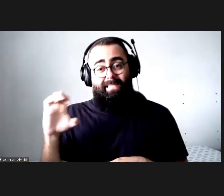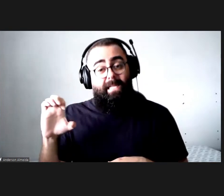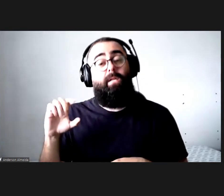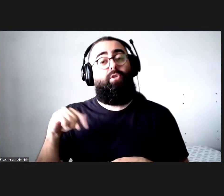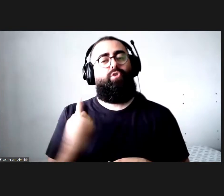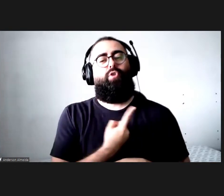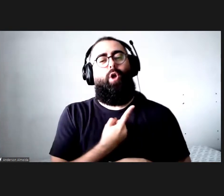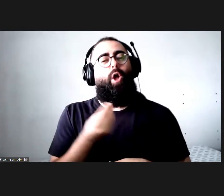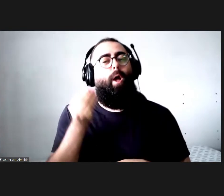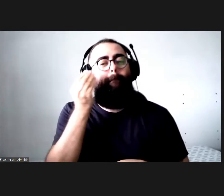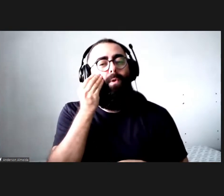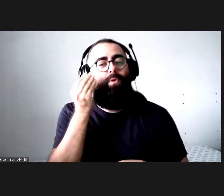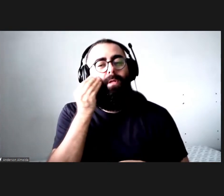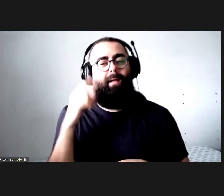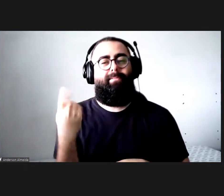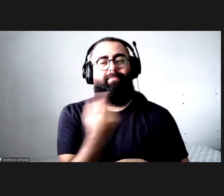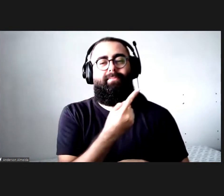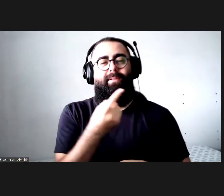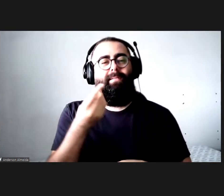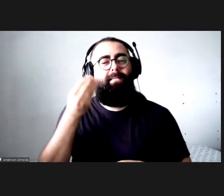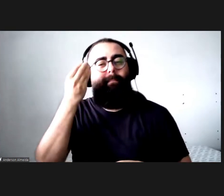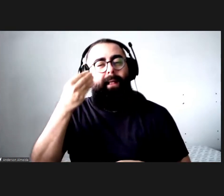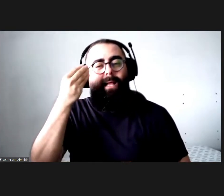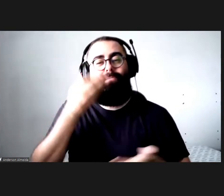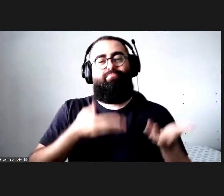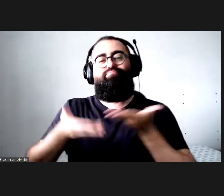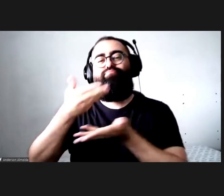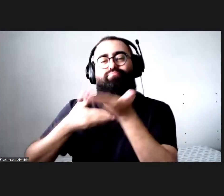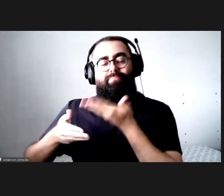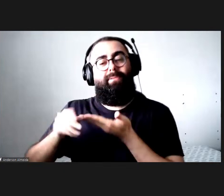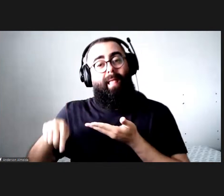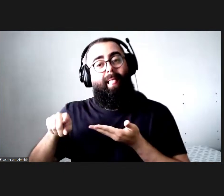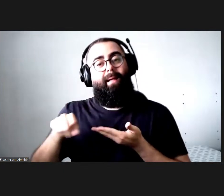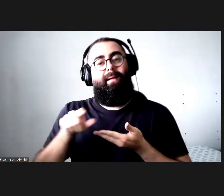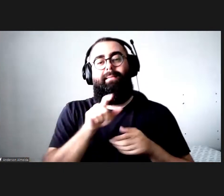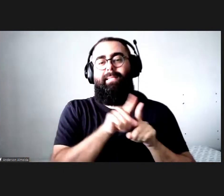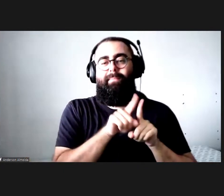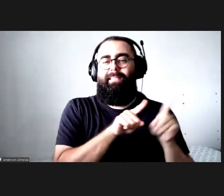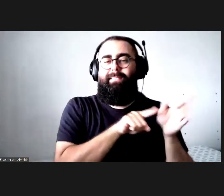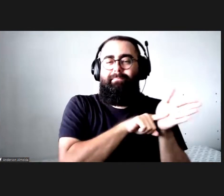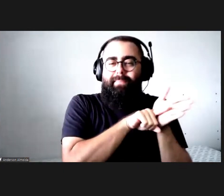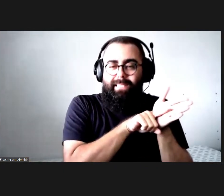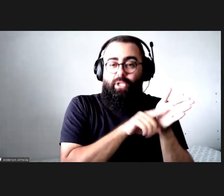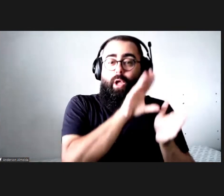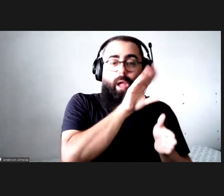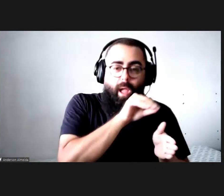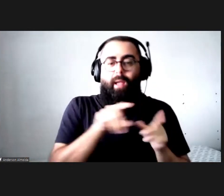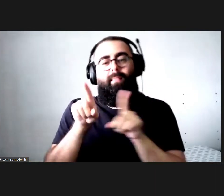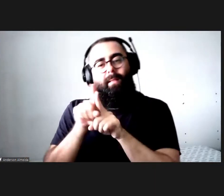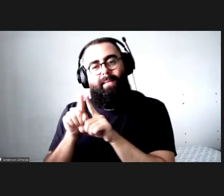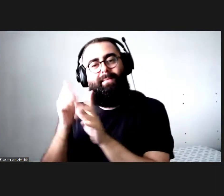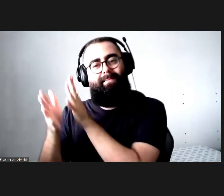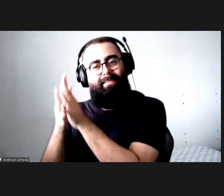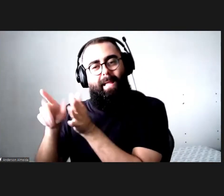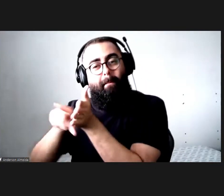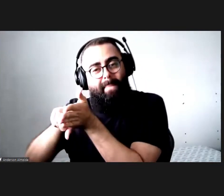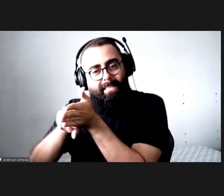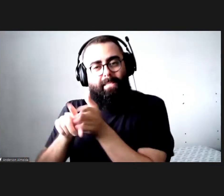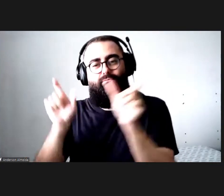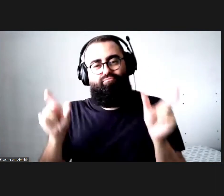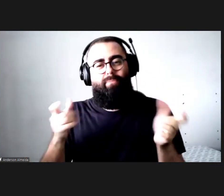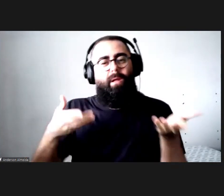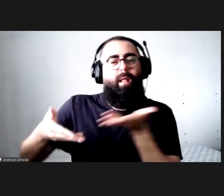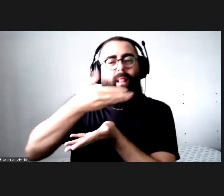of knowledge and experiences among speech and sign researchers. Also, we aim to reach the Brazilian